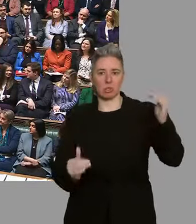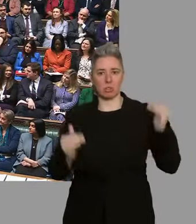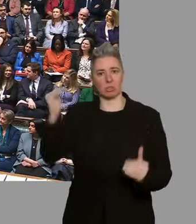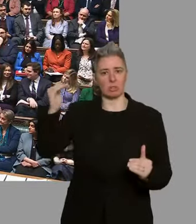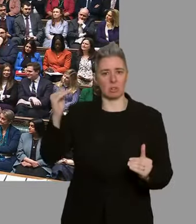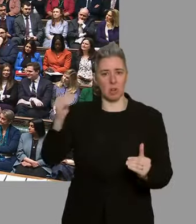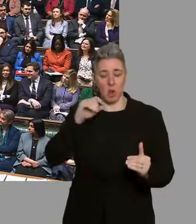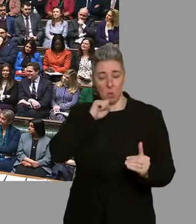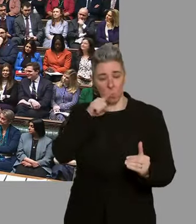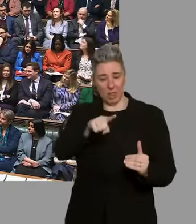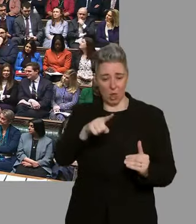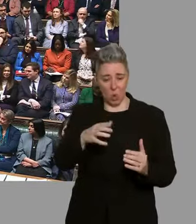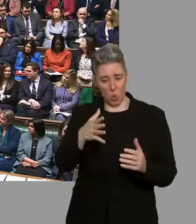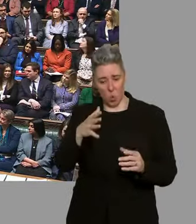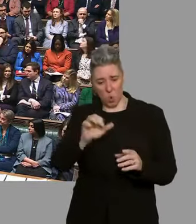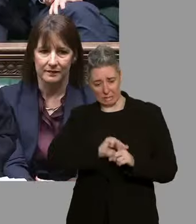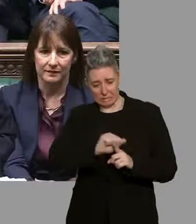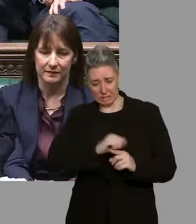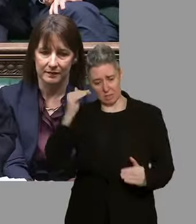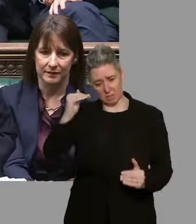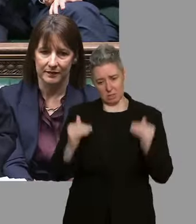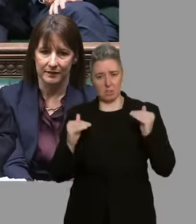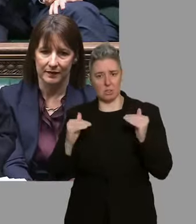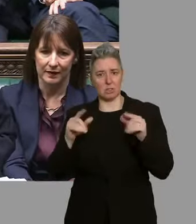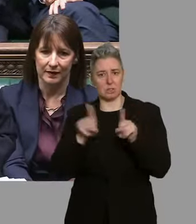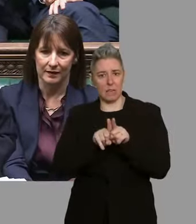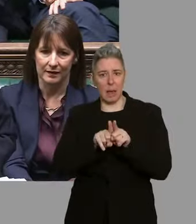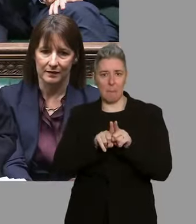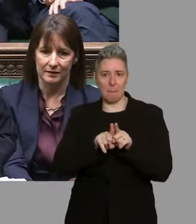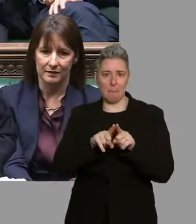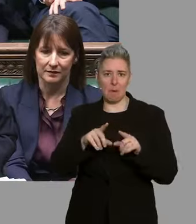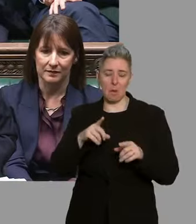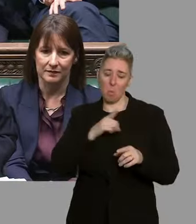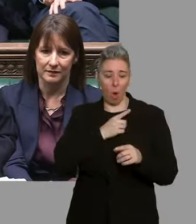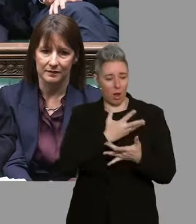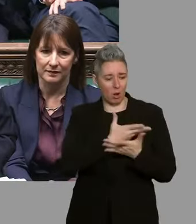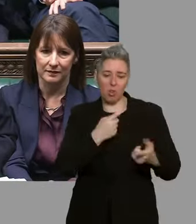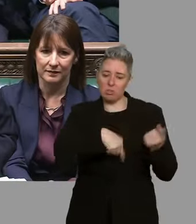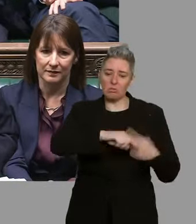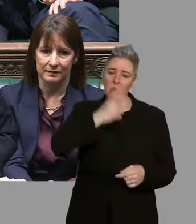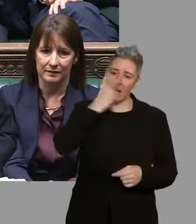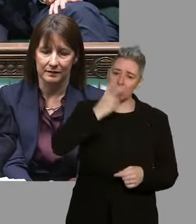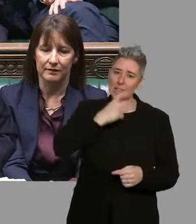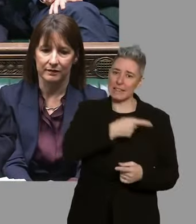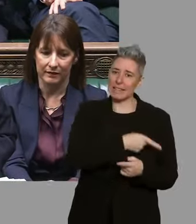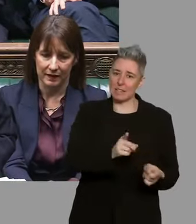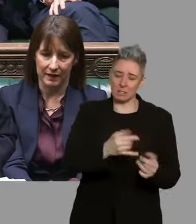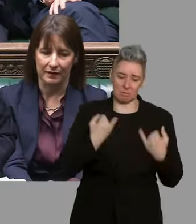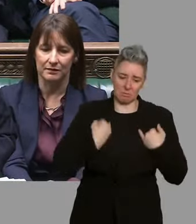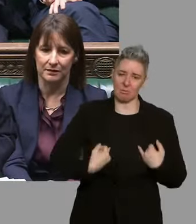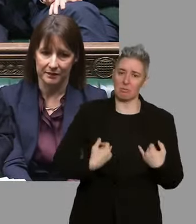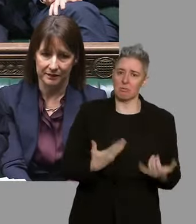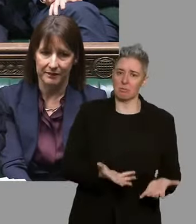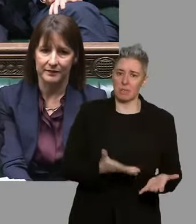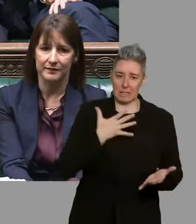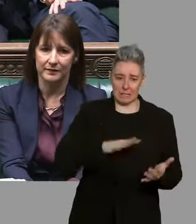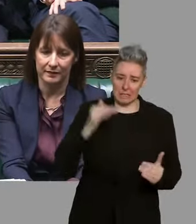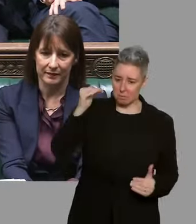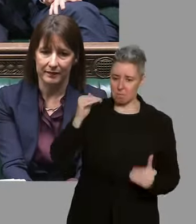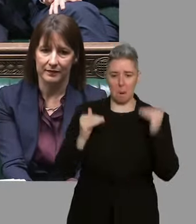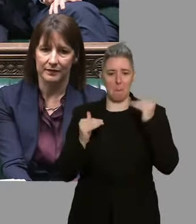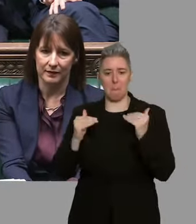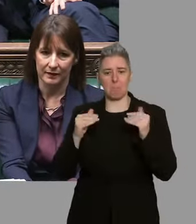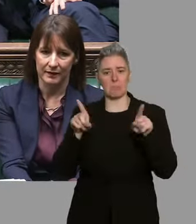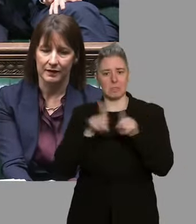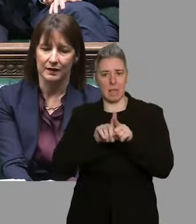dedicated campaigning on this issue? I am proud that this government has overturned a historic injustice, boosting the